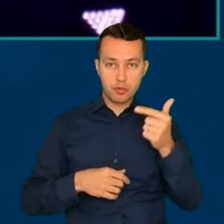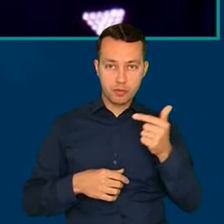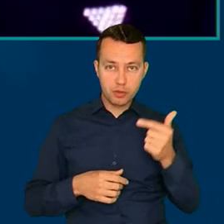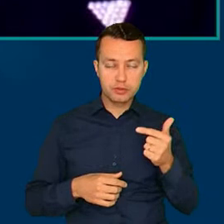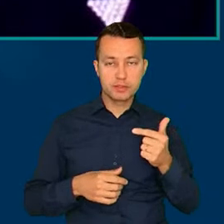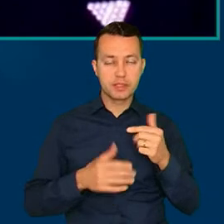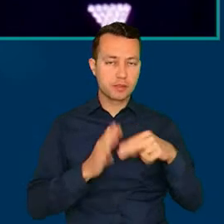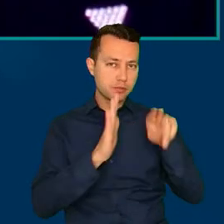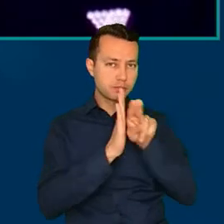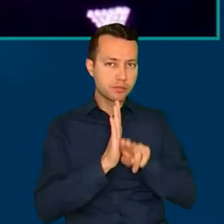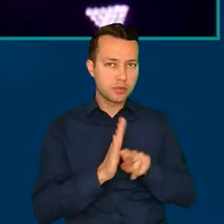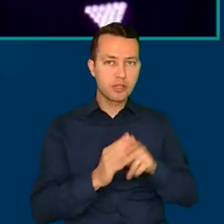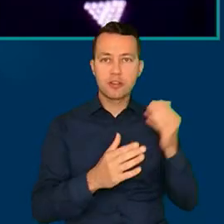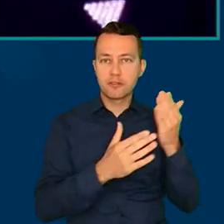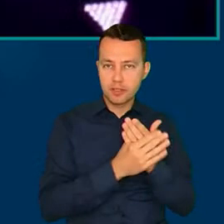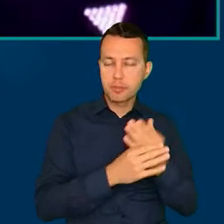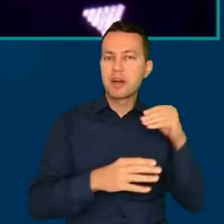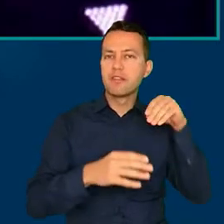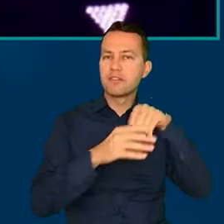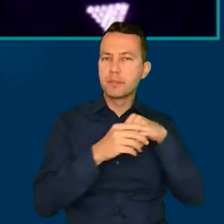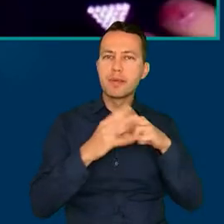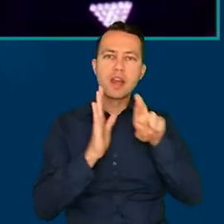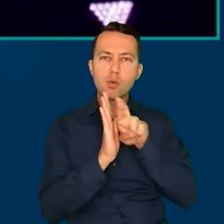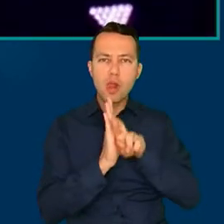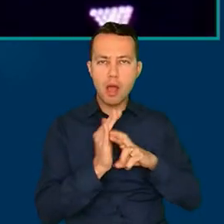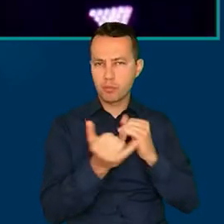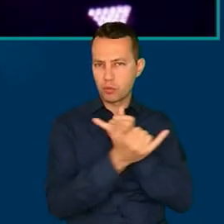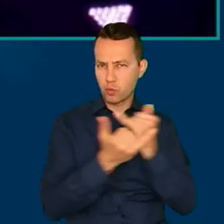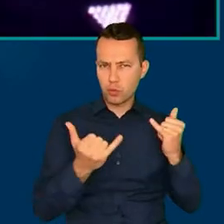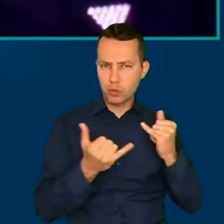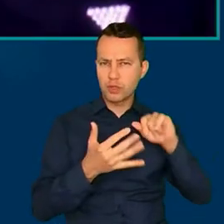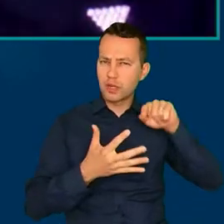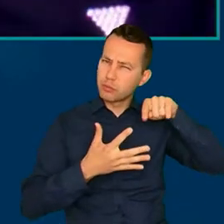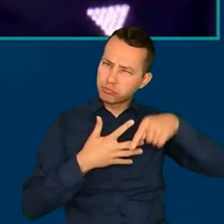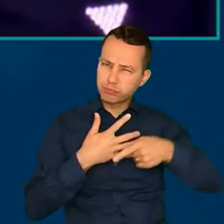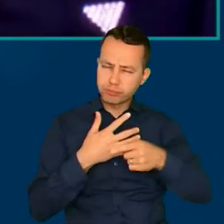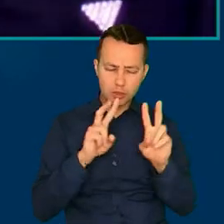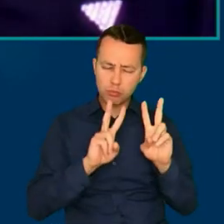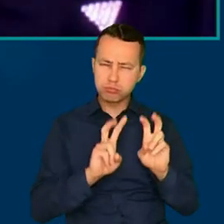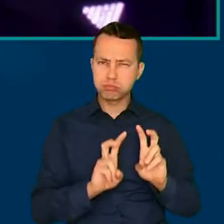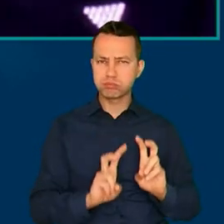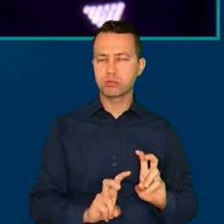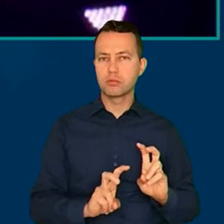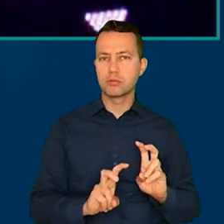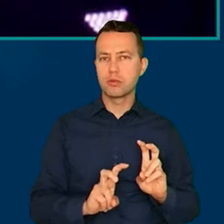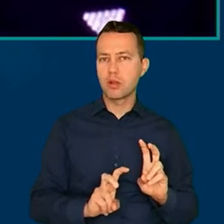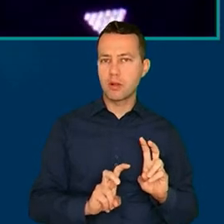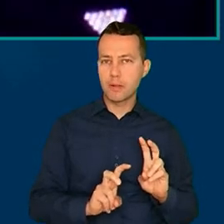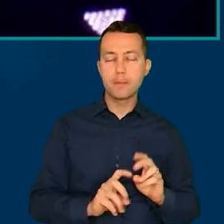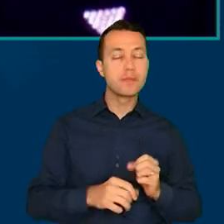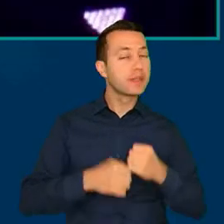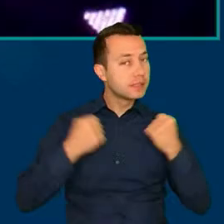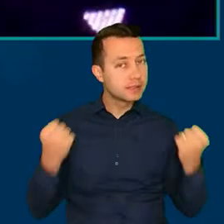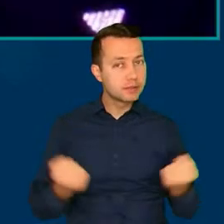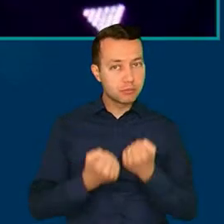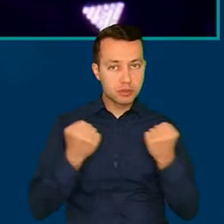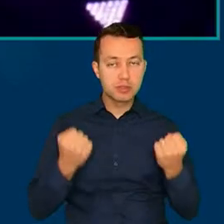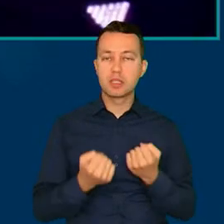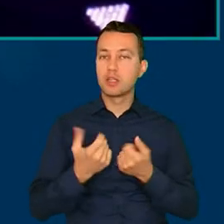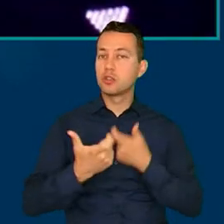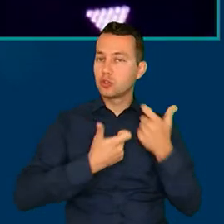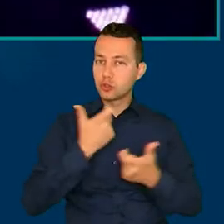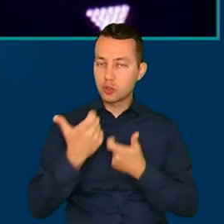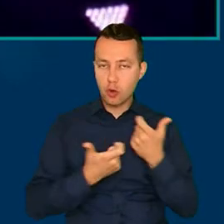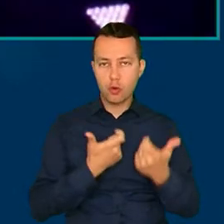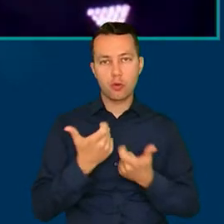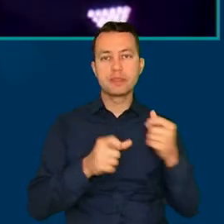obligation, well, we need to ensure a policy in our enterprise that will then translate into procedures, and then we need to implement